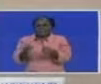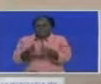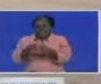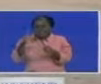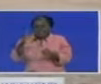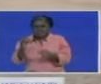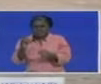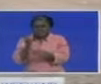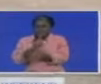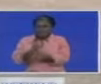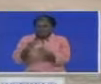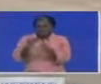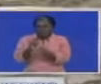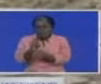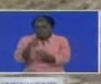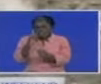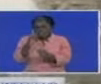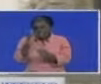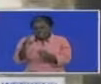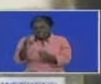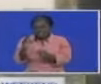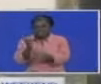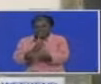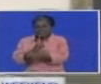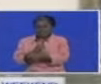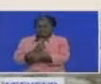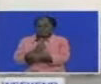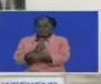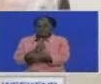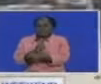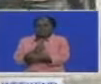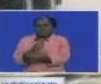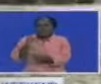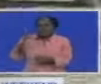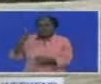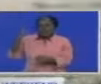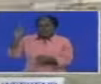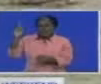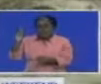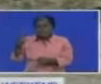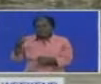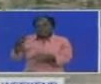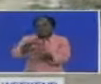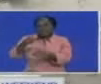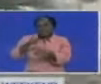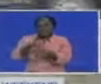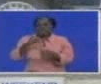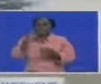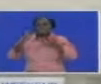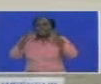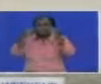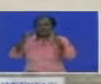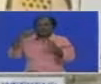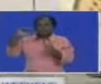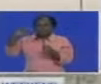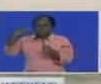minutes and 43 seconds. Onkarai, who partnered with teammate and Kenya National Rally Champion Baldev Chaga,